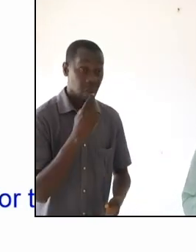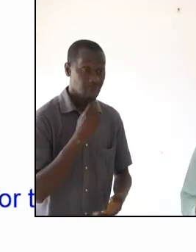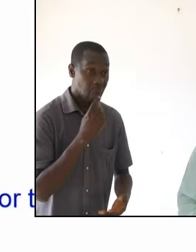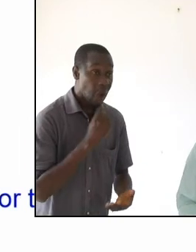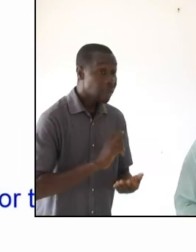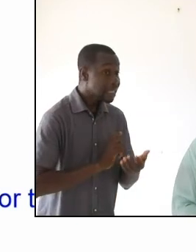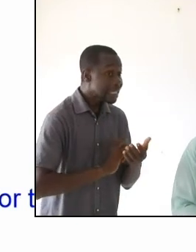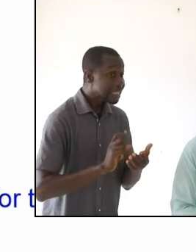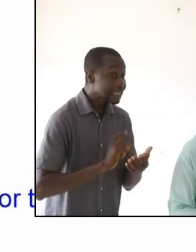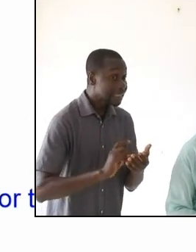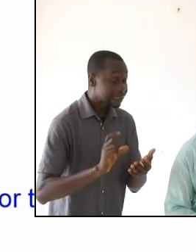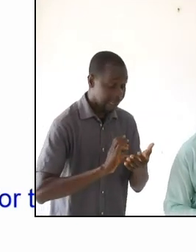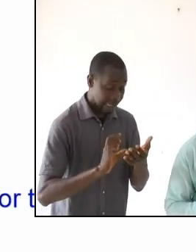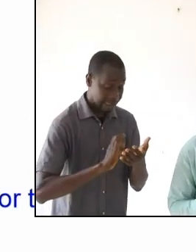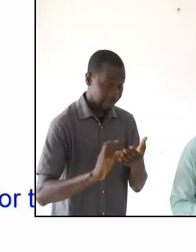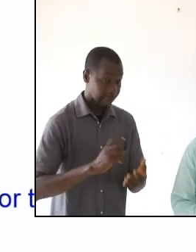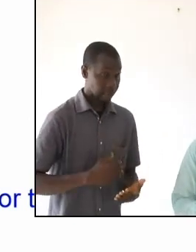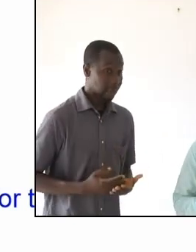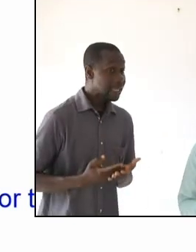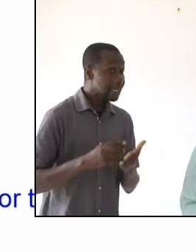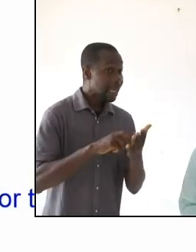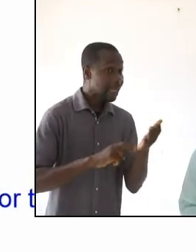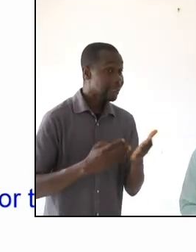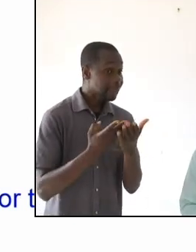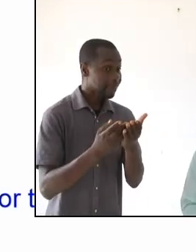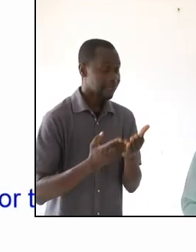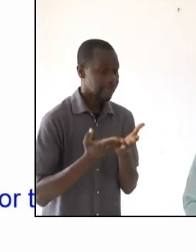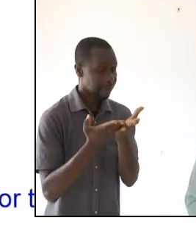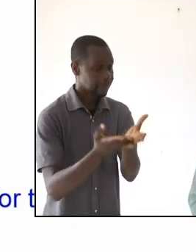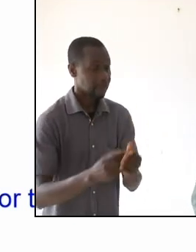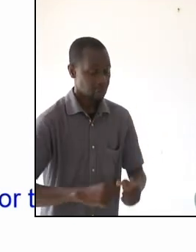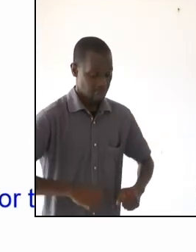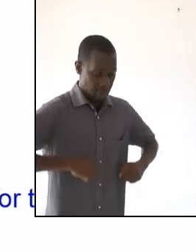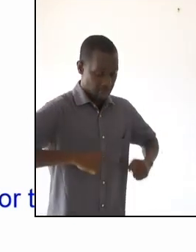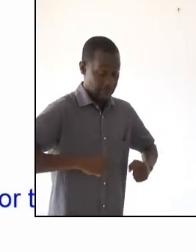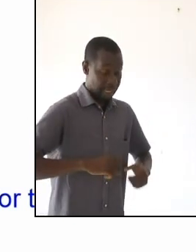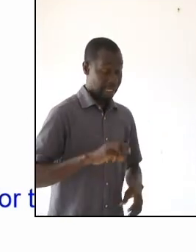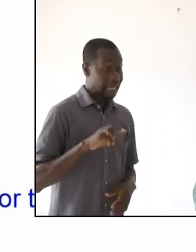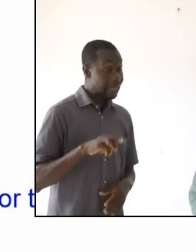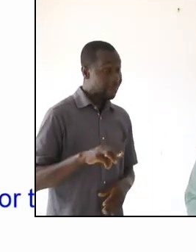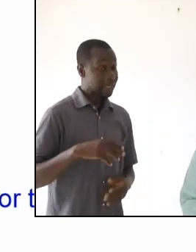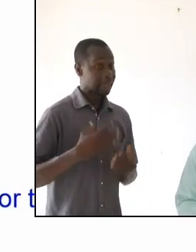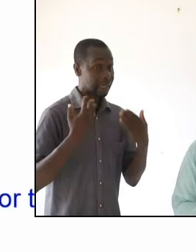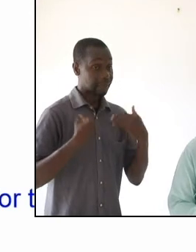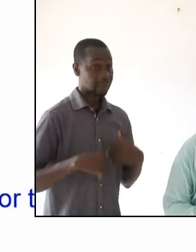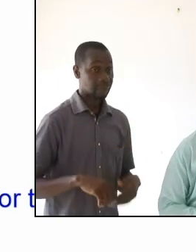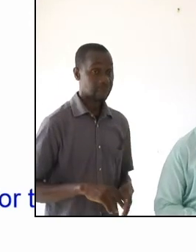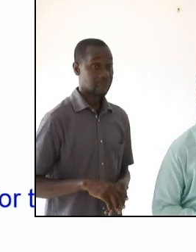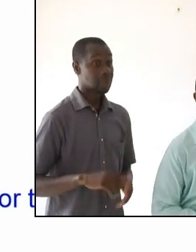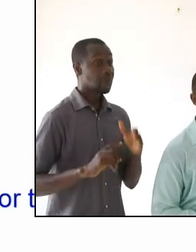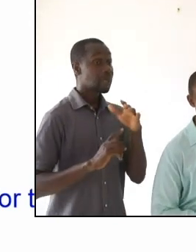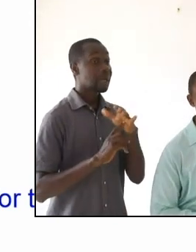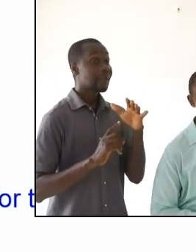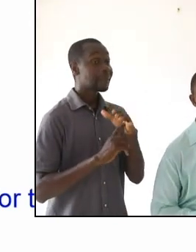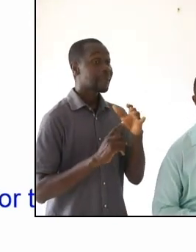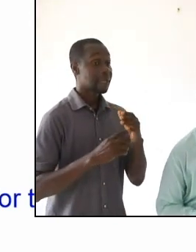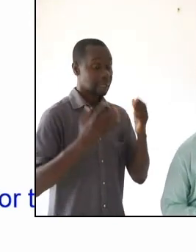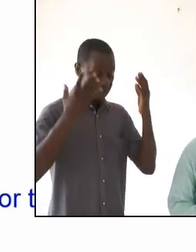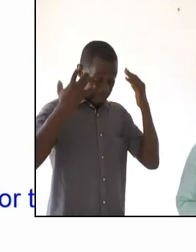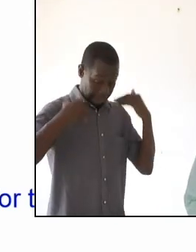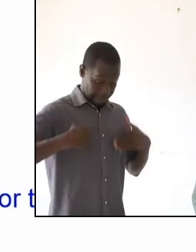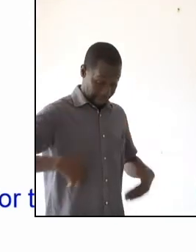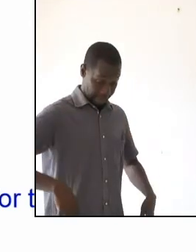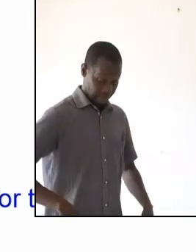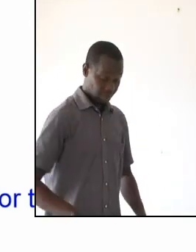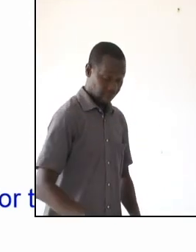until they are needed. They also store and they release or produce fats and minerals. And most importantly, our skeleton bring